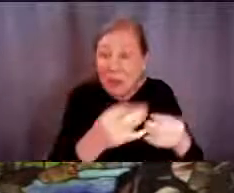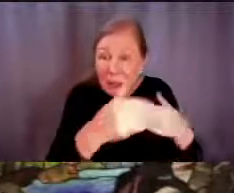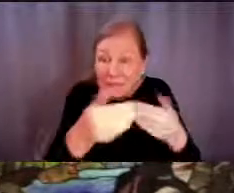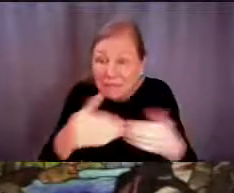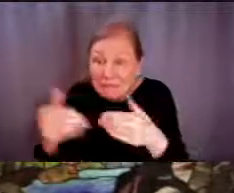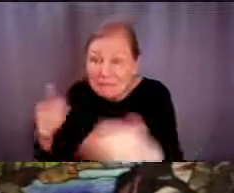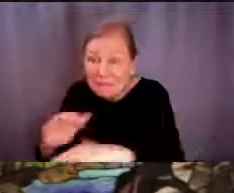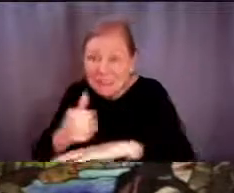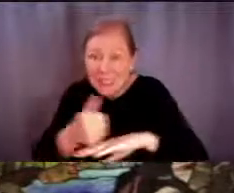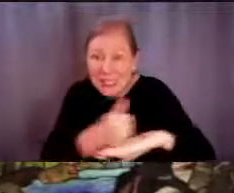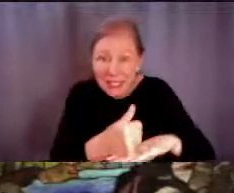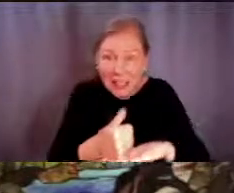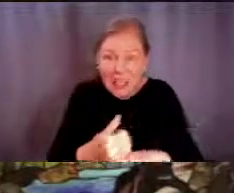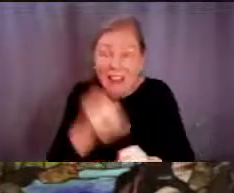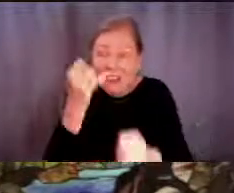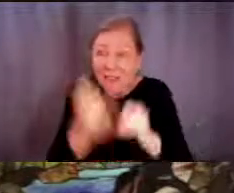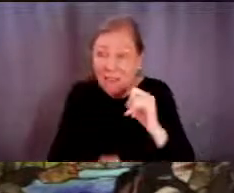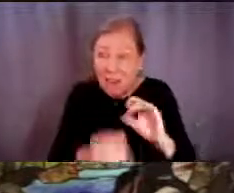count is